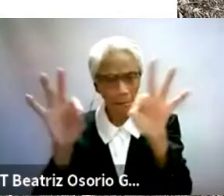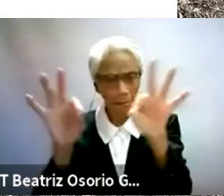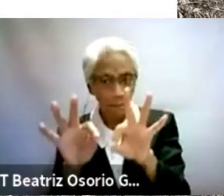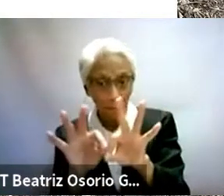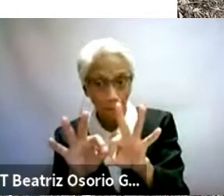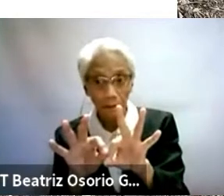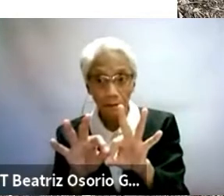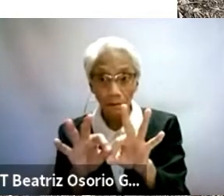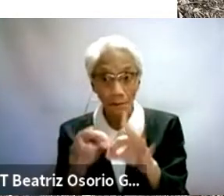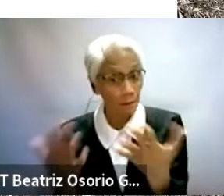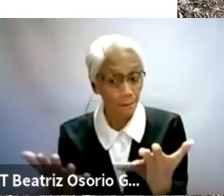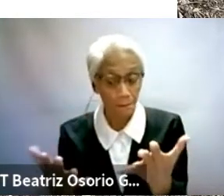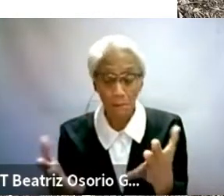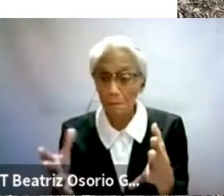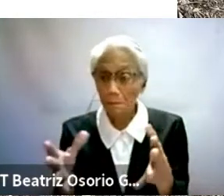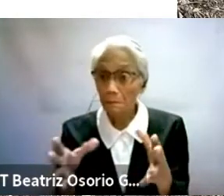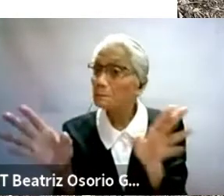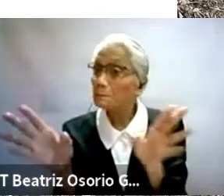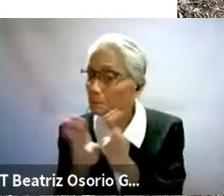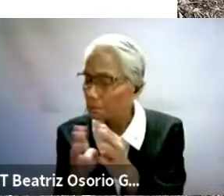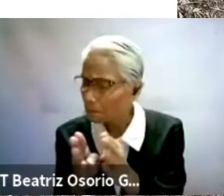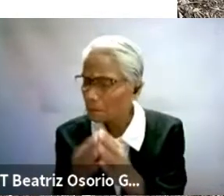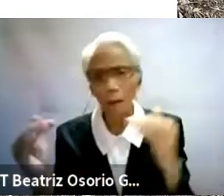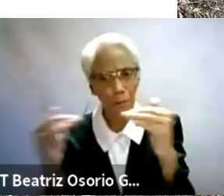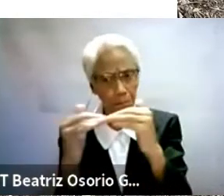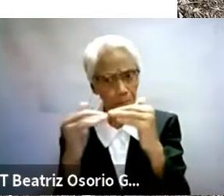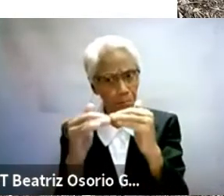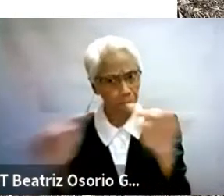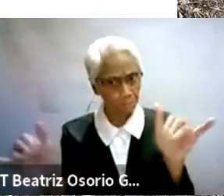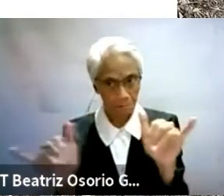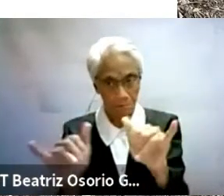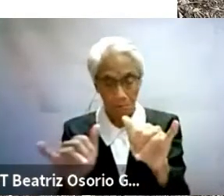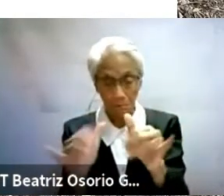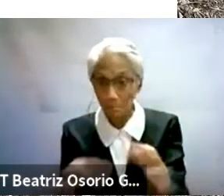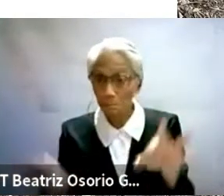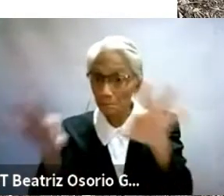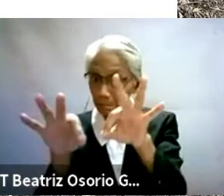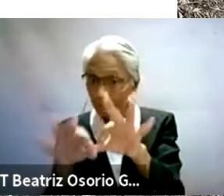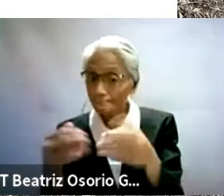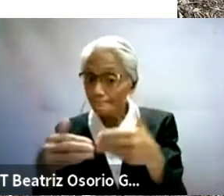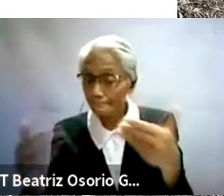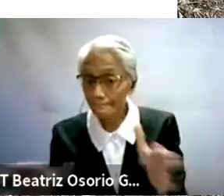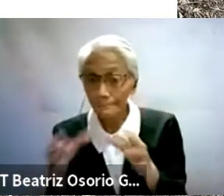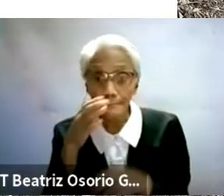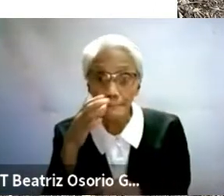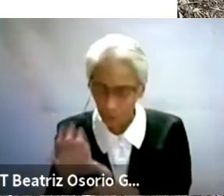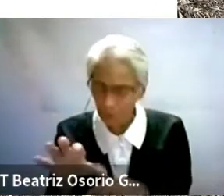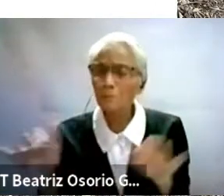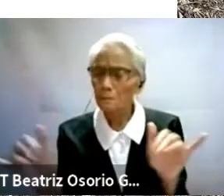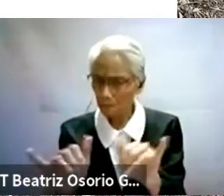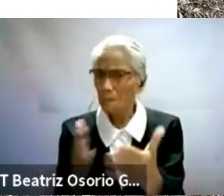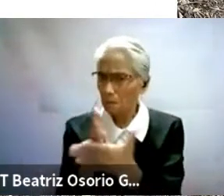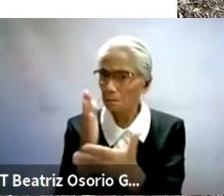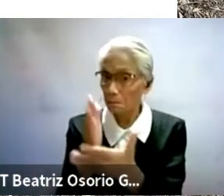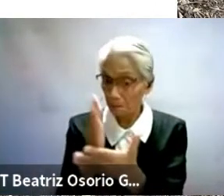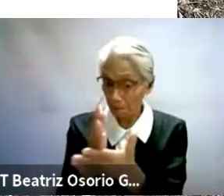the convention. It's equally important in the general comment. Every child has the right